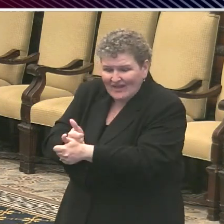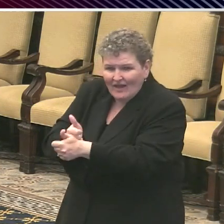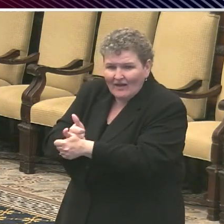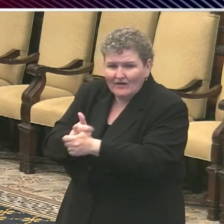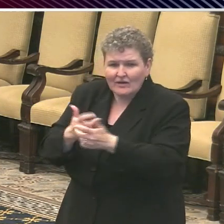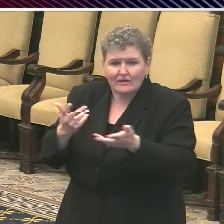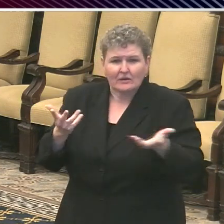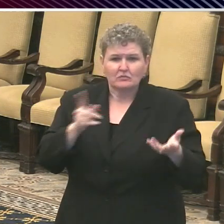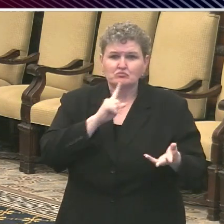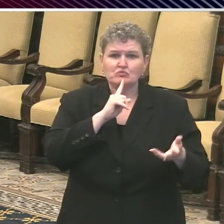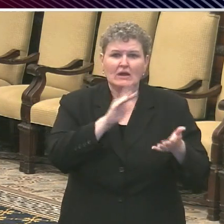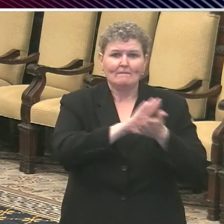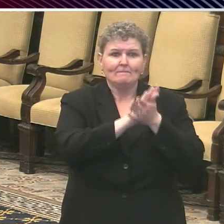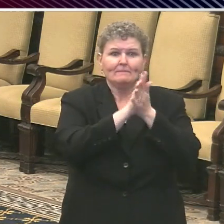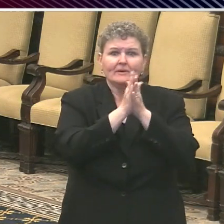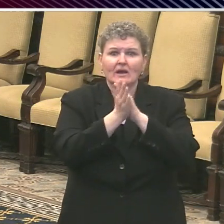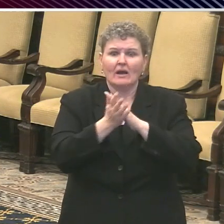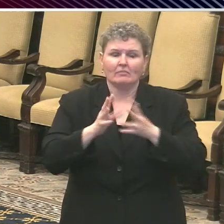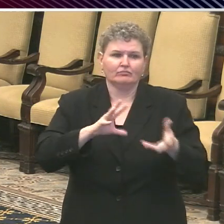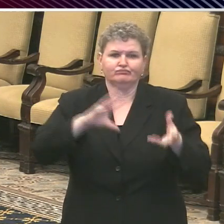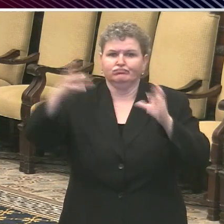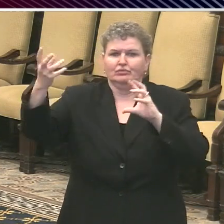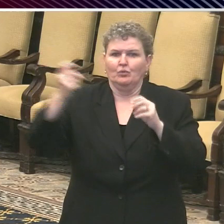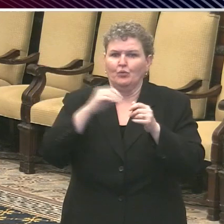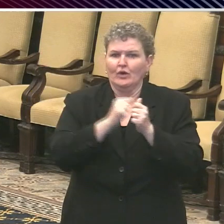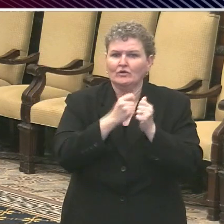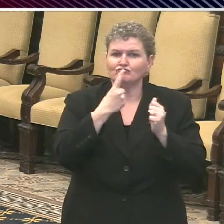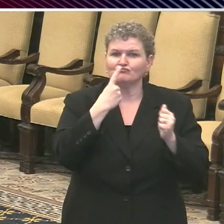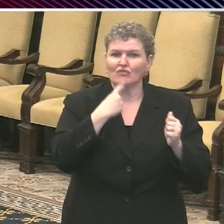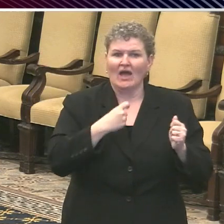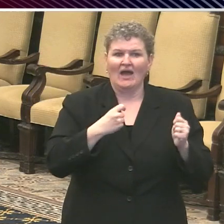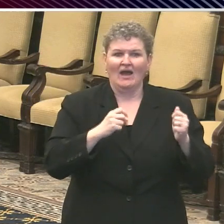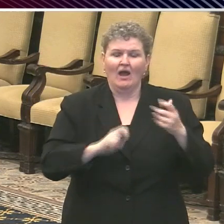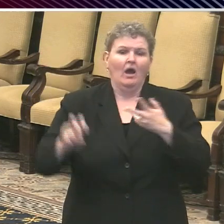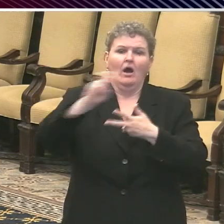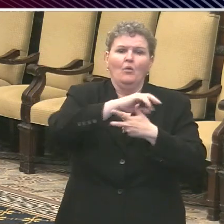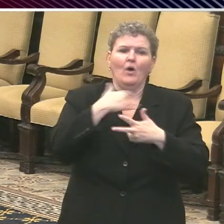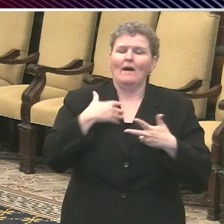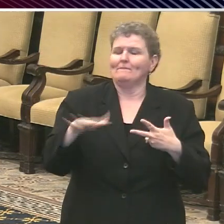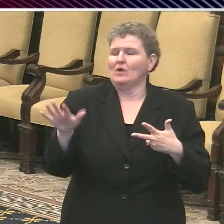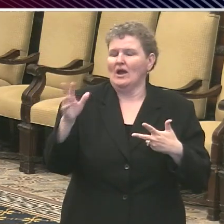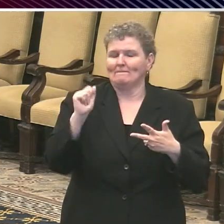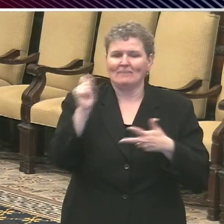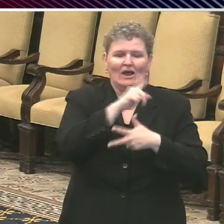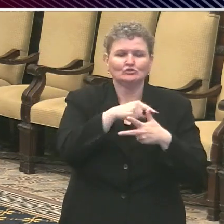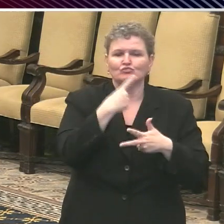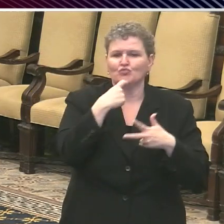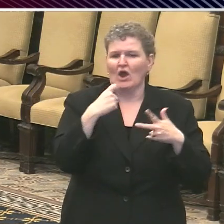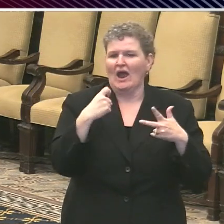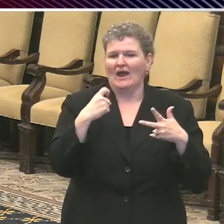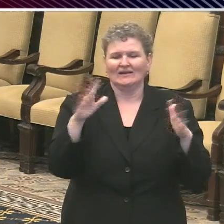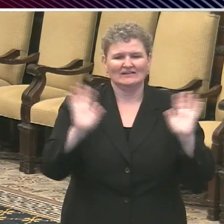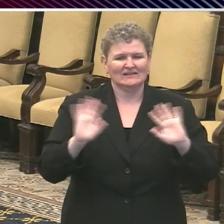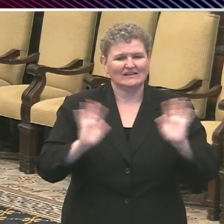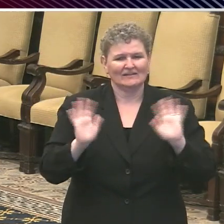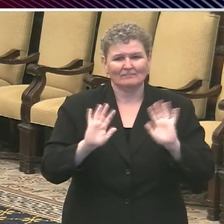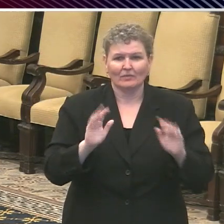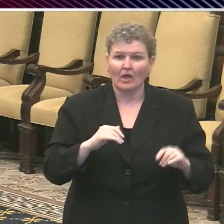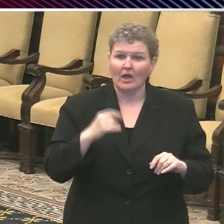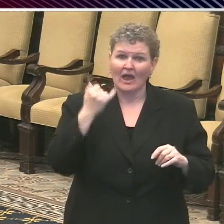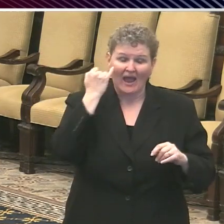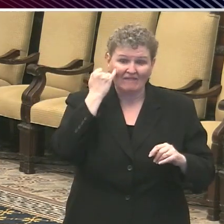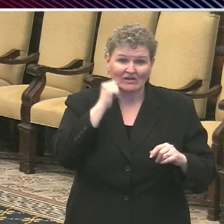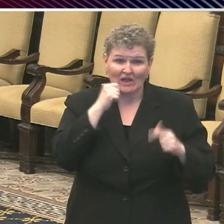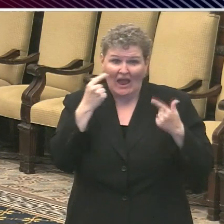slide back into code red or into the red phase. So, I mean, I'm not saying that's not going to happen. It most likely